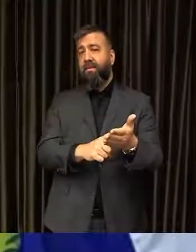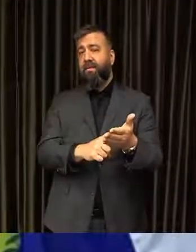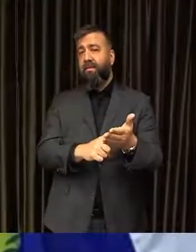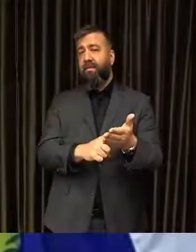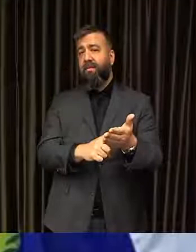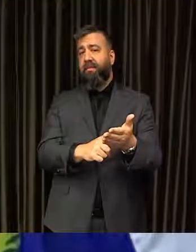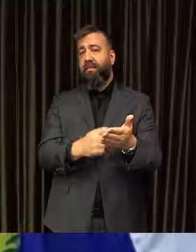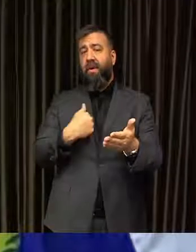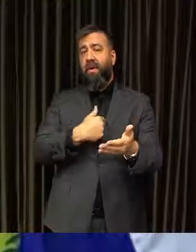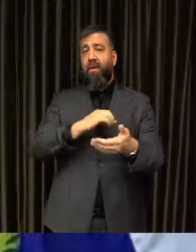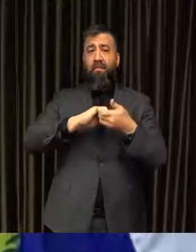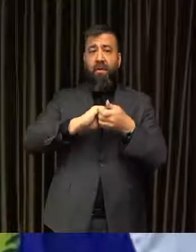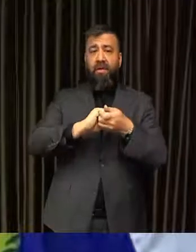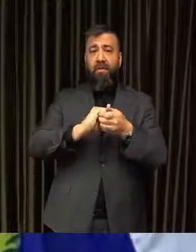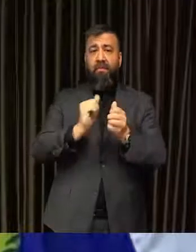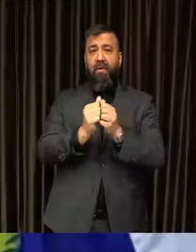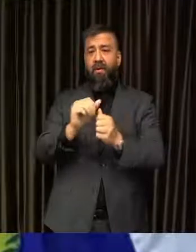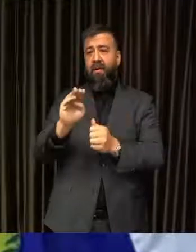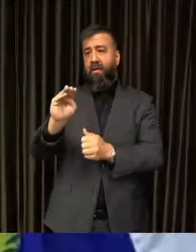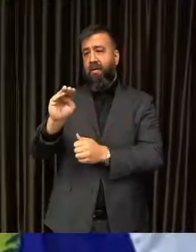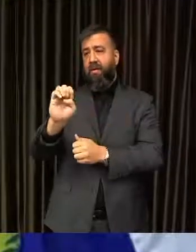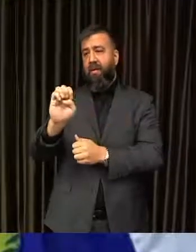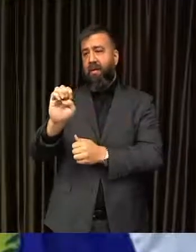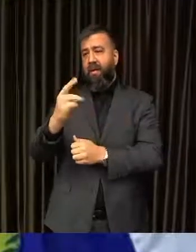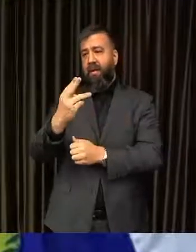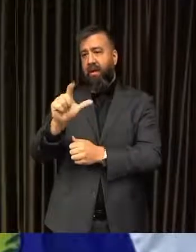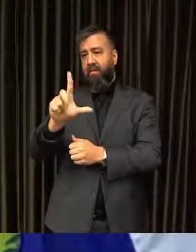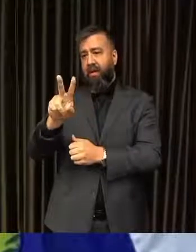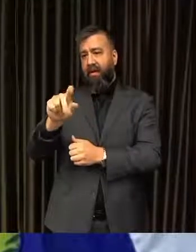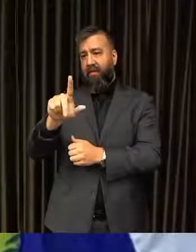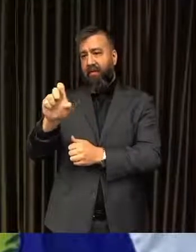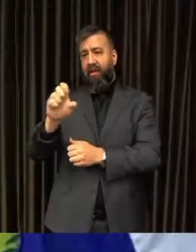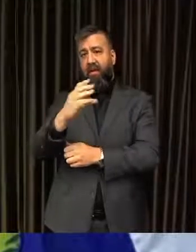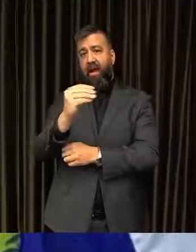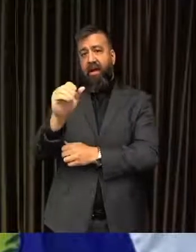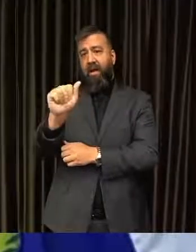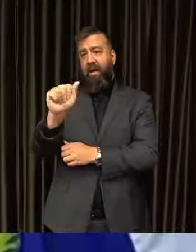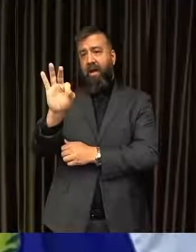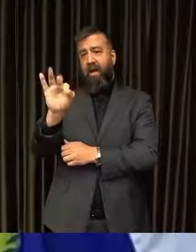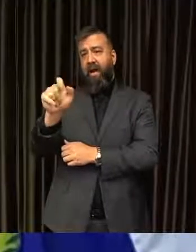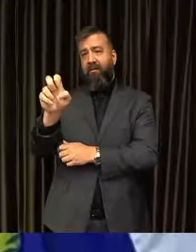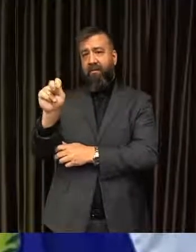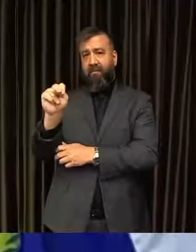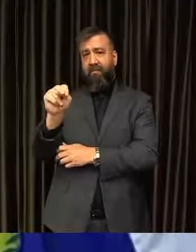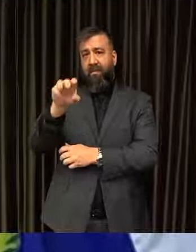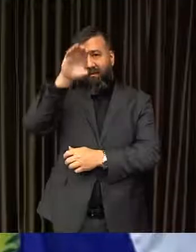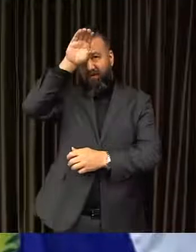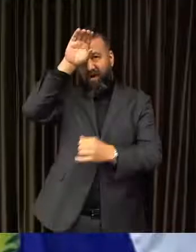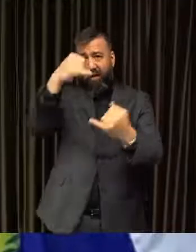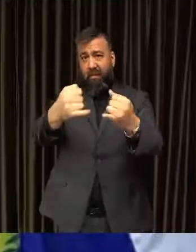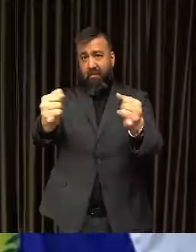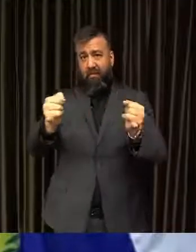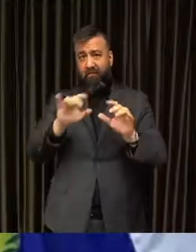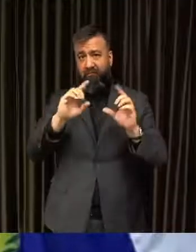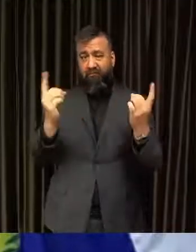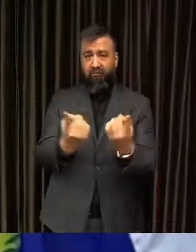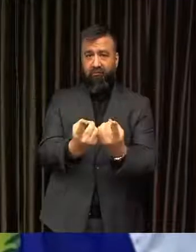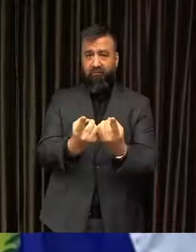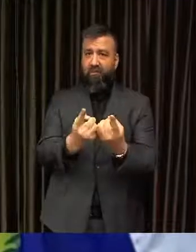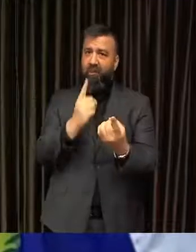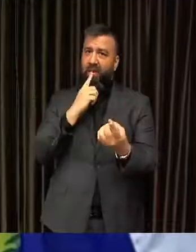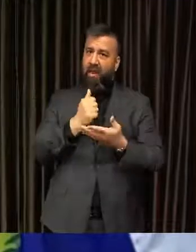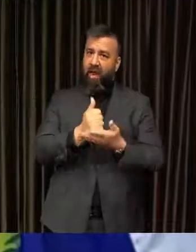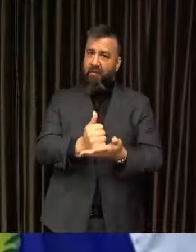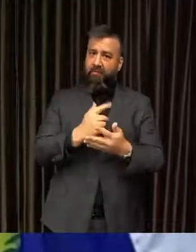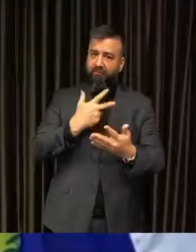our partnership with Melville and Afton fire departments has helped us deliver a great deal of vaccine through